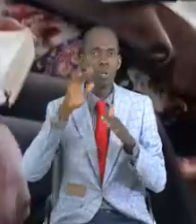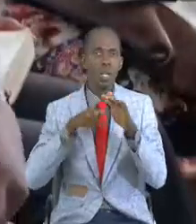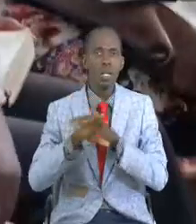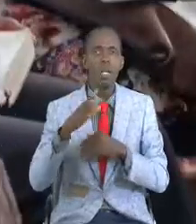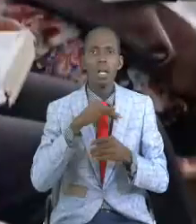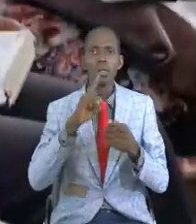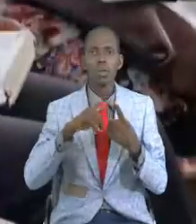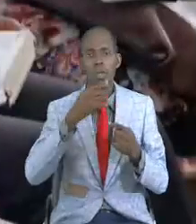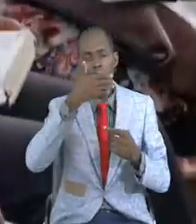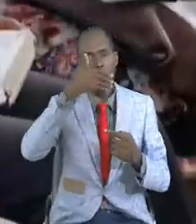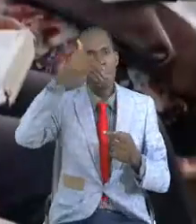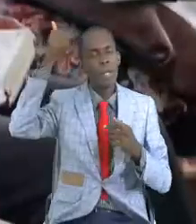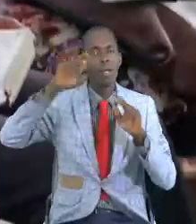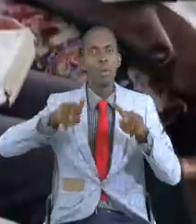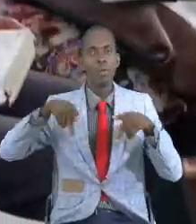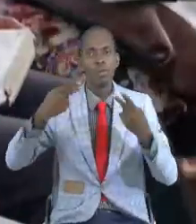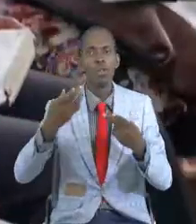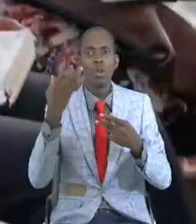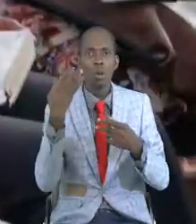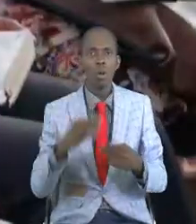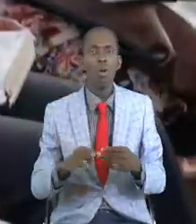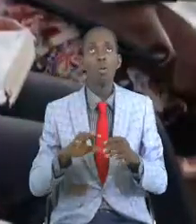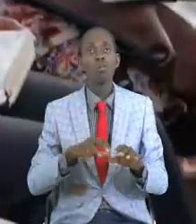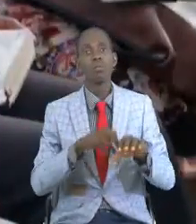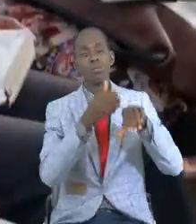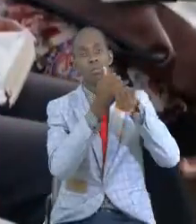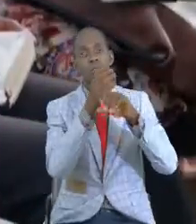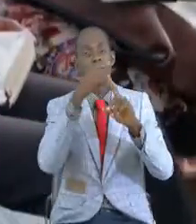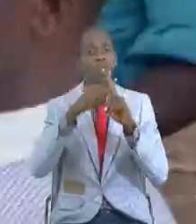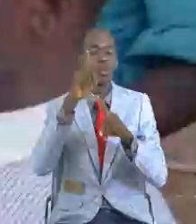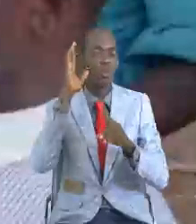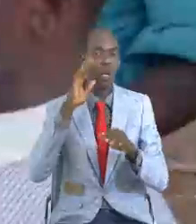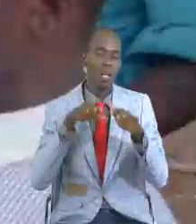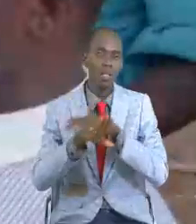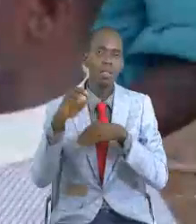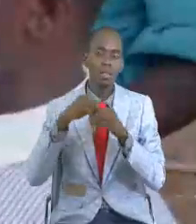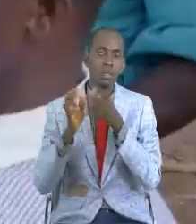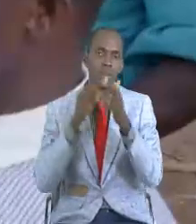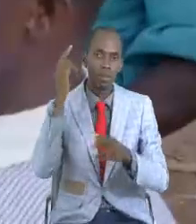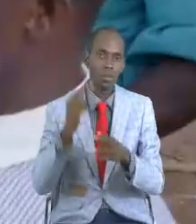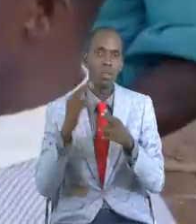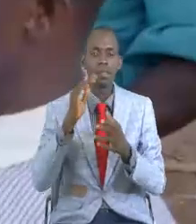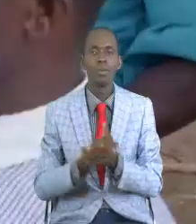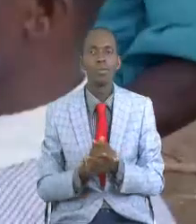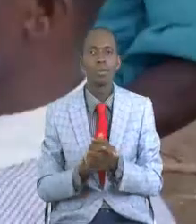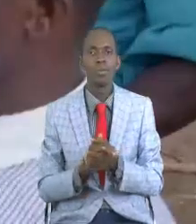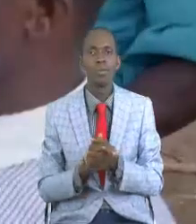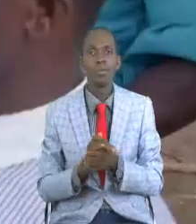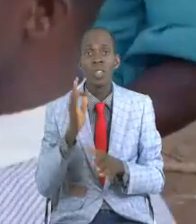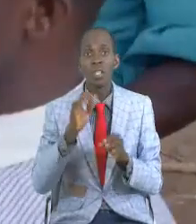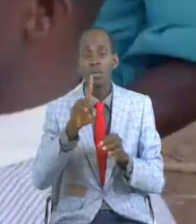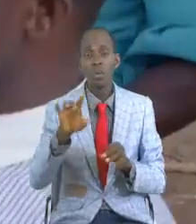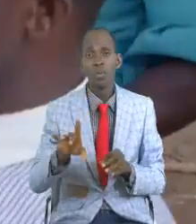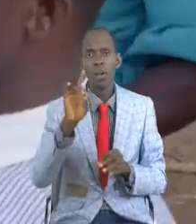best provision of Calvary you will enter in Jesus' name. If you find anyone